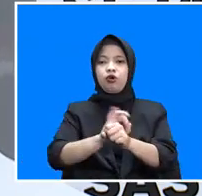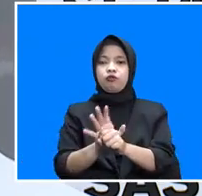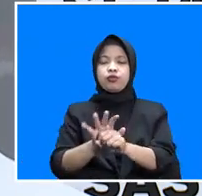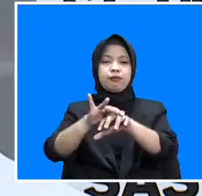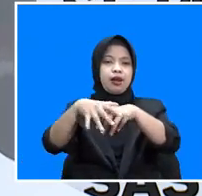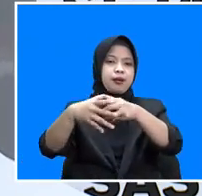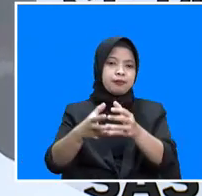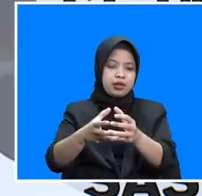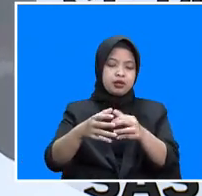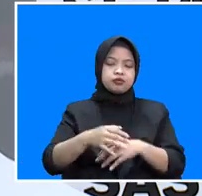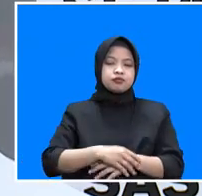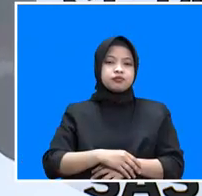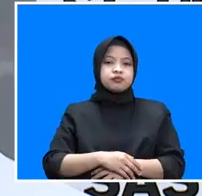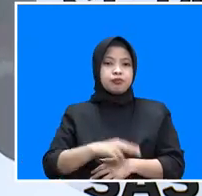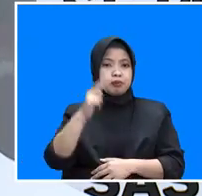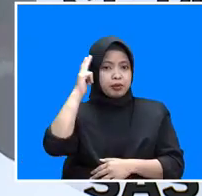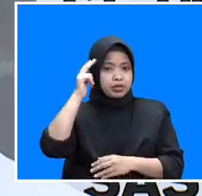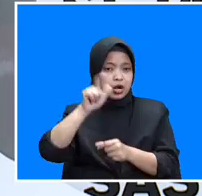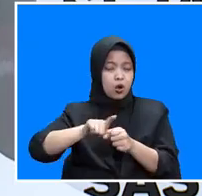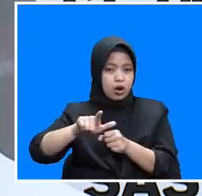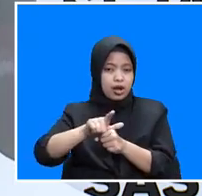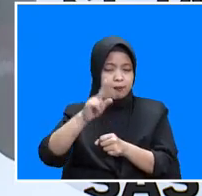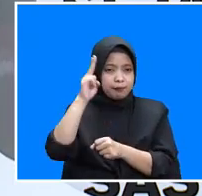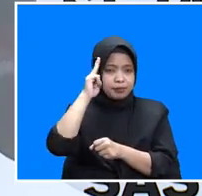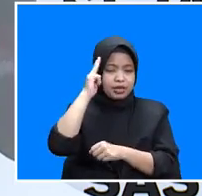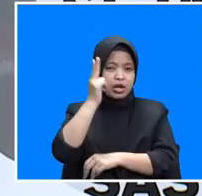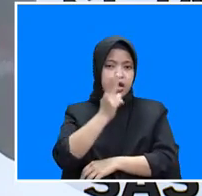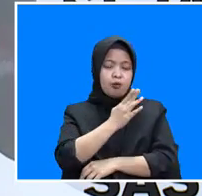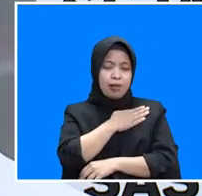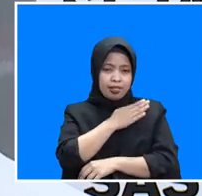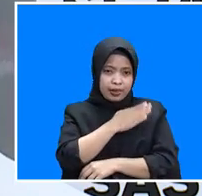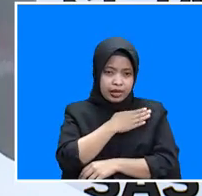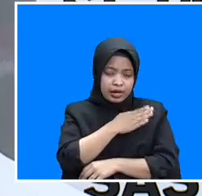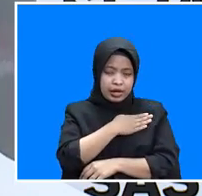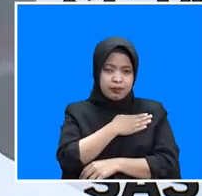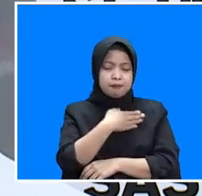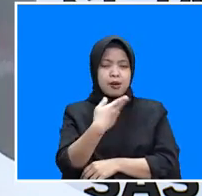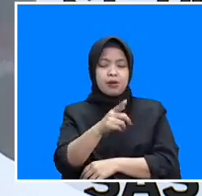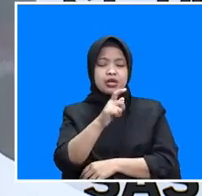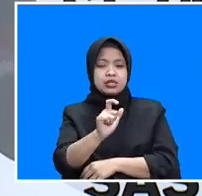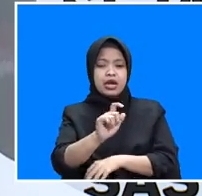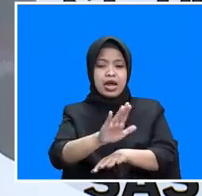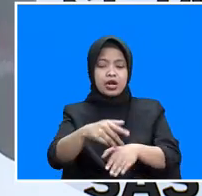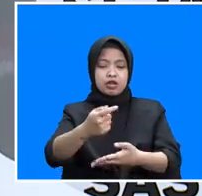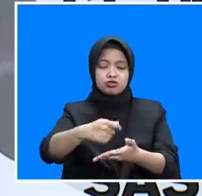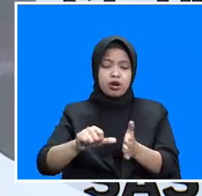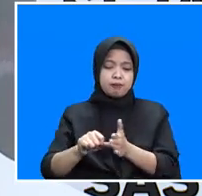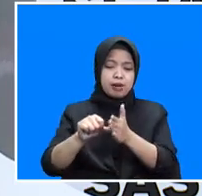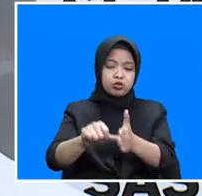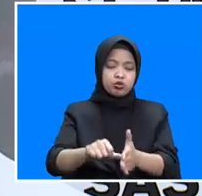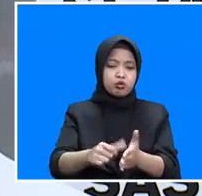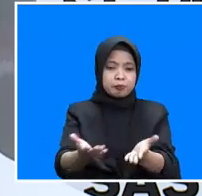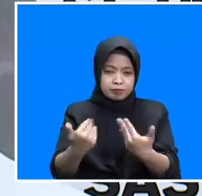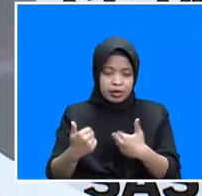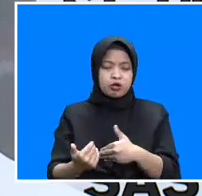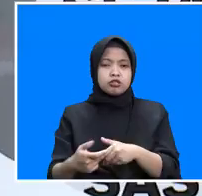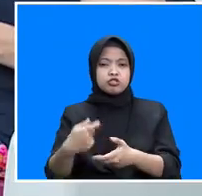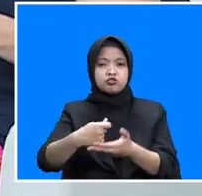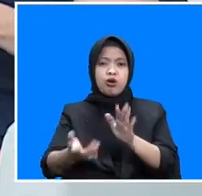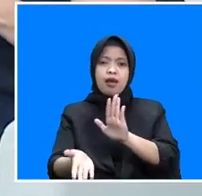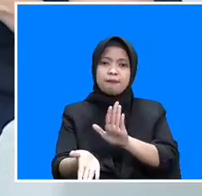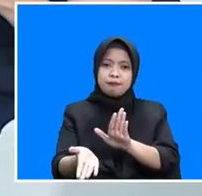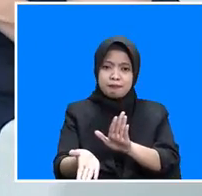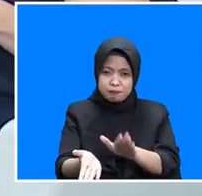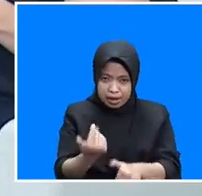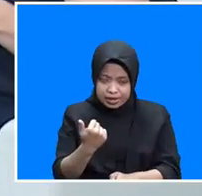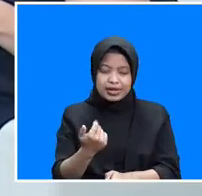what the particular situation is of out-of-school children in their geographic areas. But then going further and then working with district